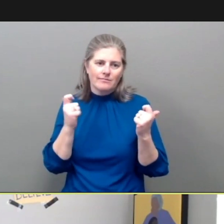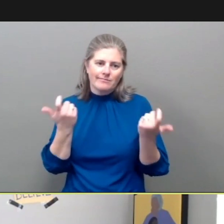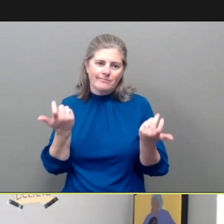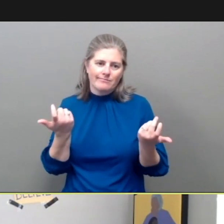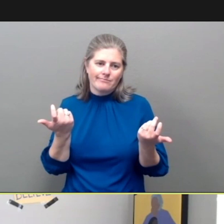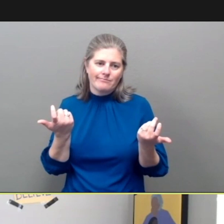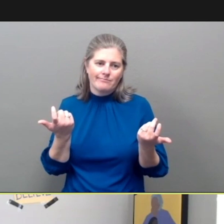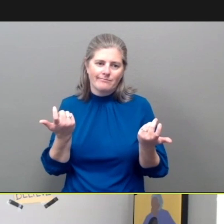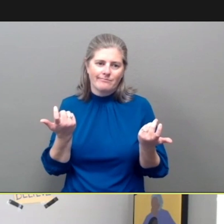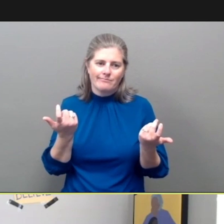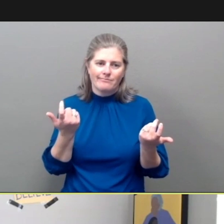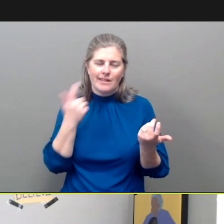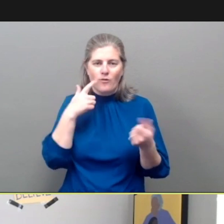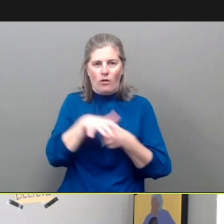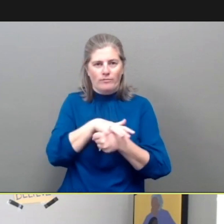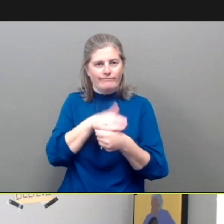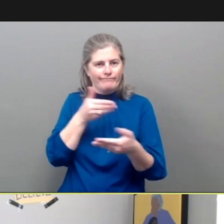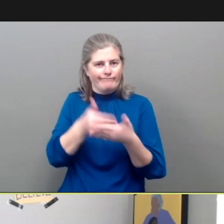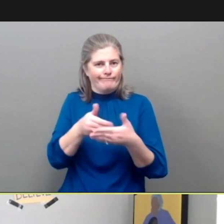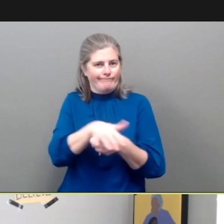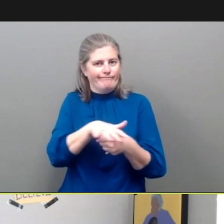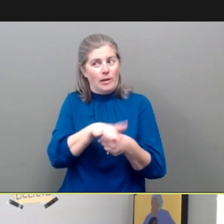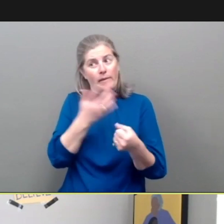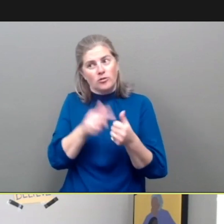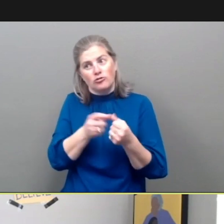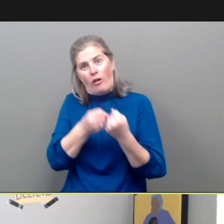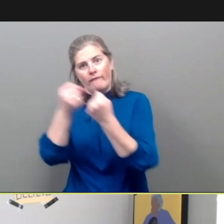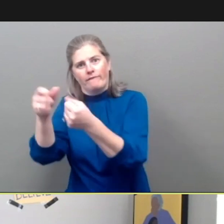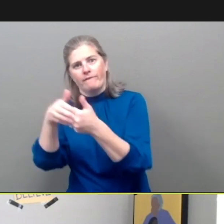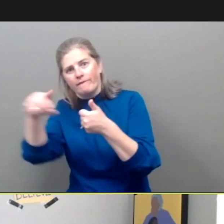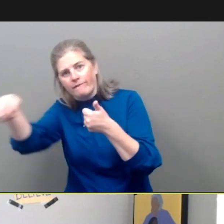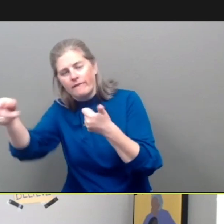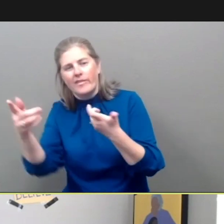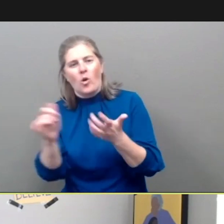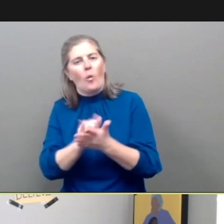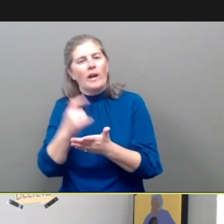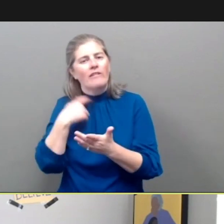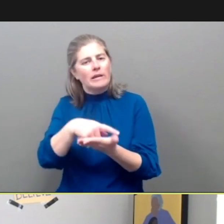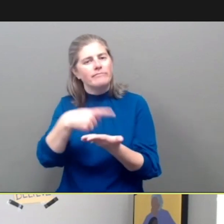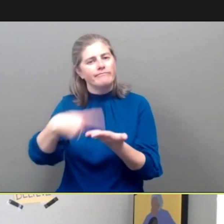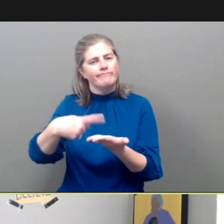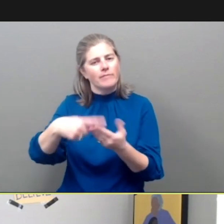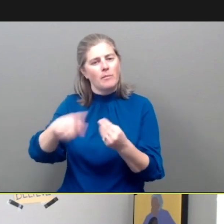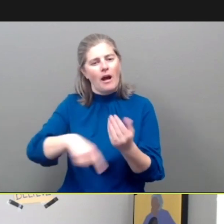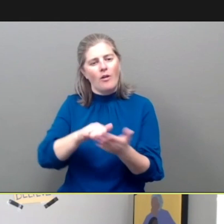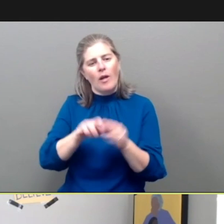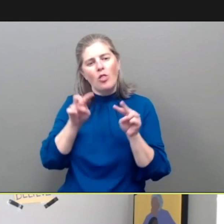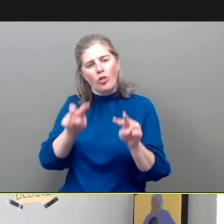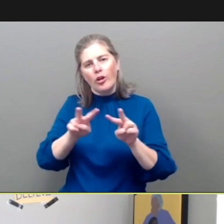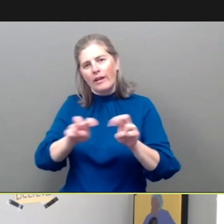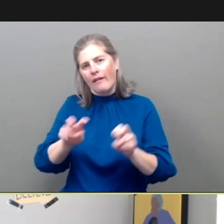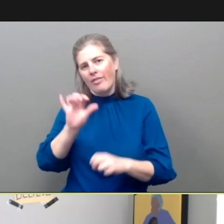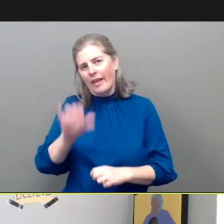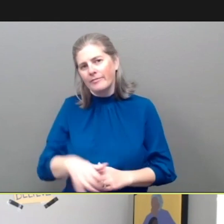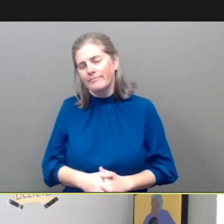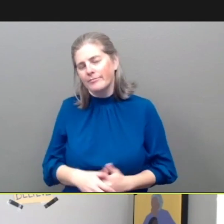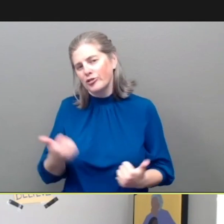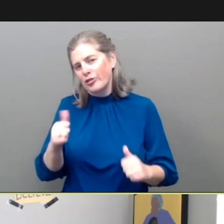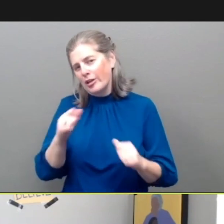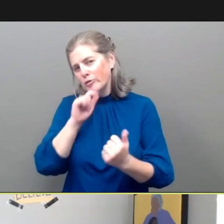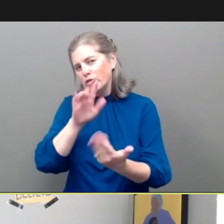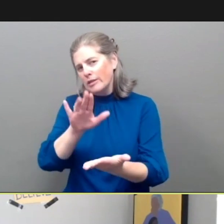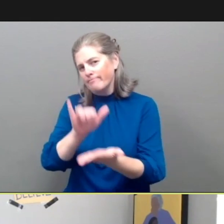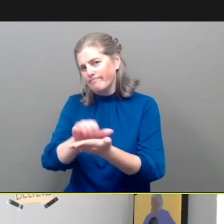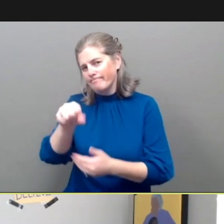as in your own neighborhood. So that is something we have been looking at and trying to address